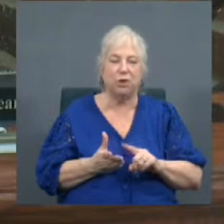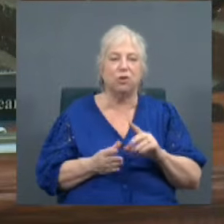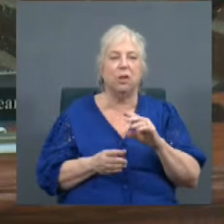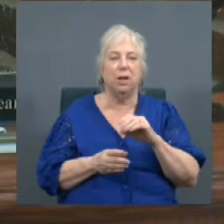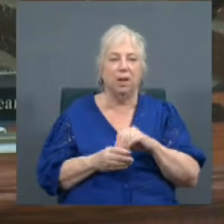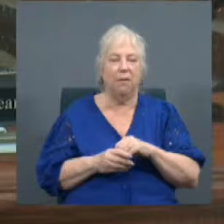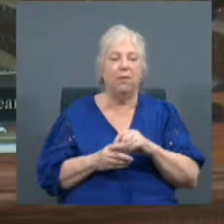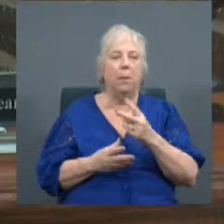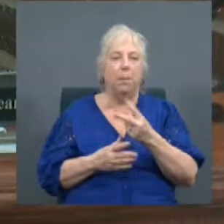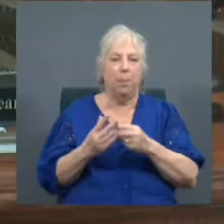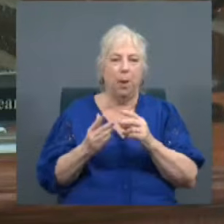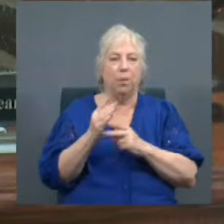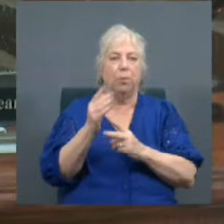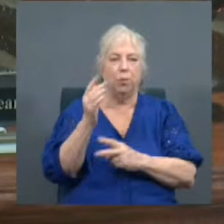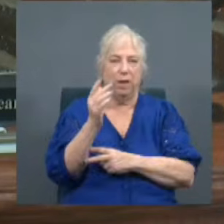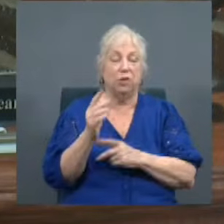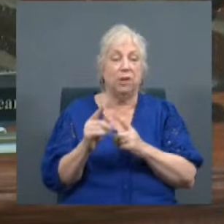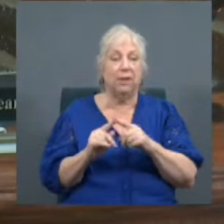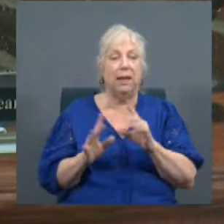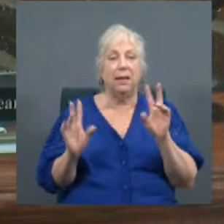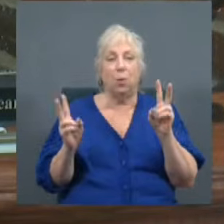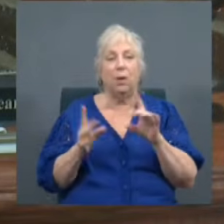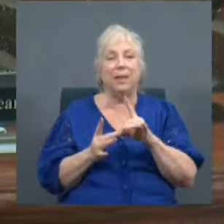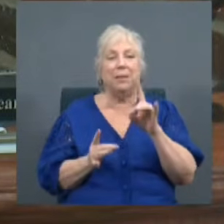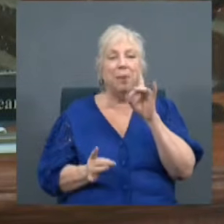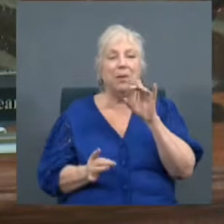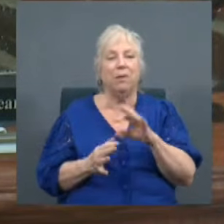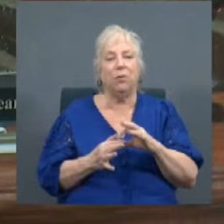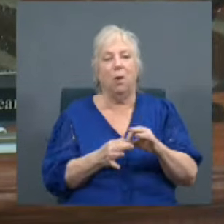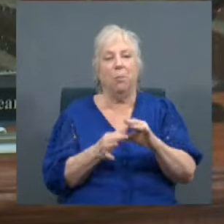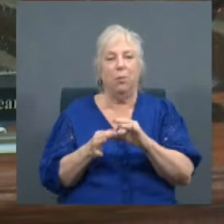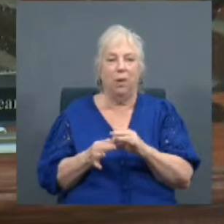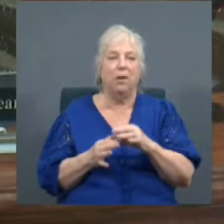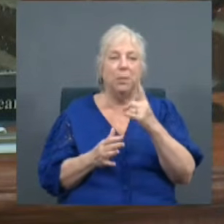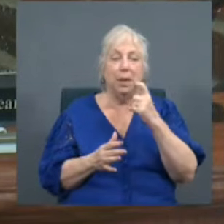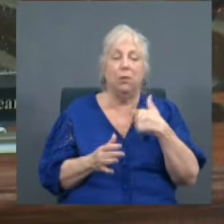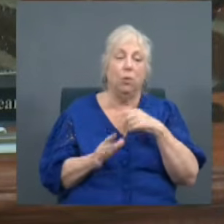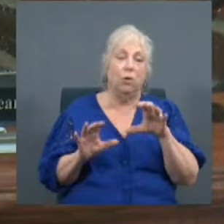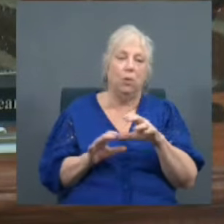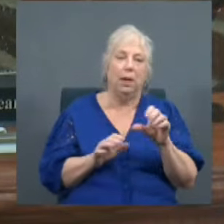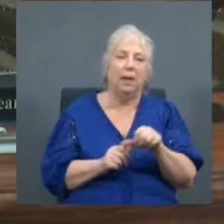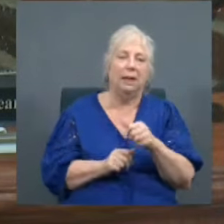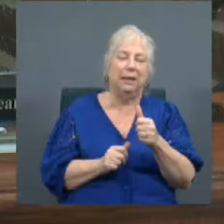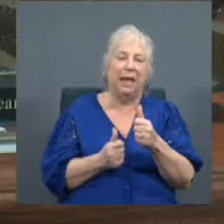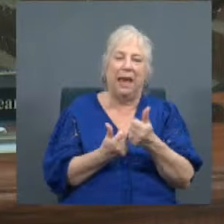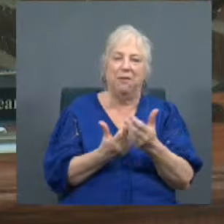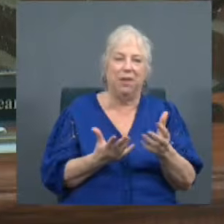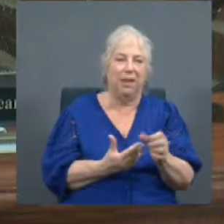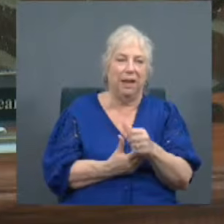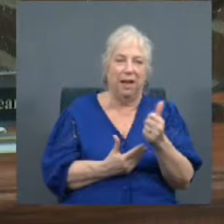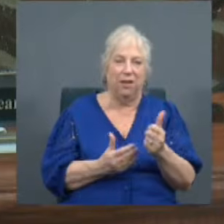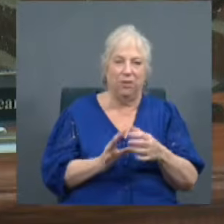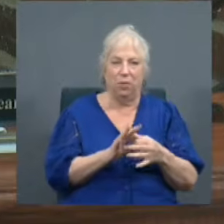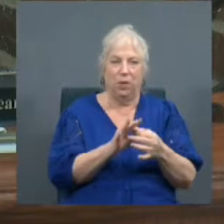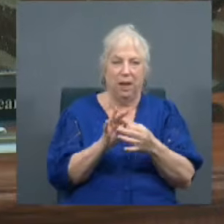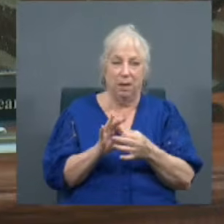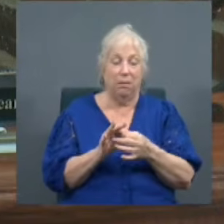of cooperation. We're lighting them together, we're doing everything else together, and that would be something to do.